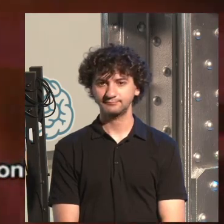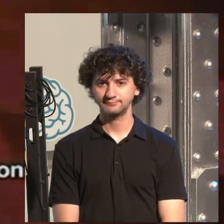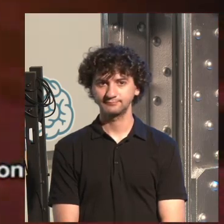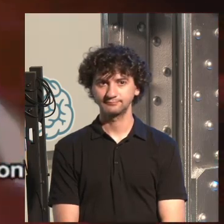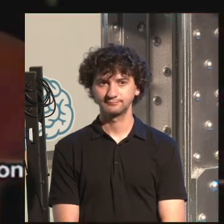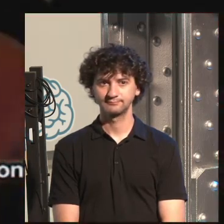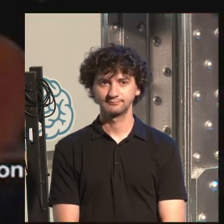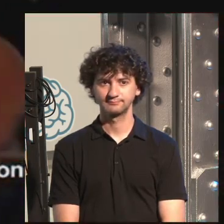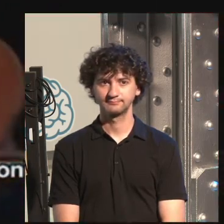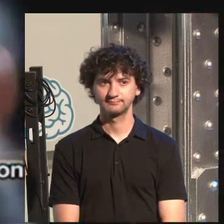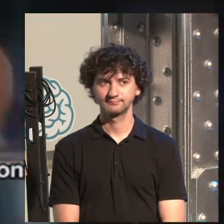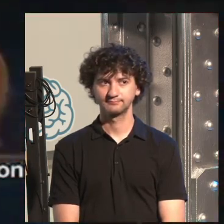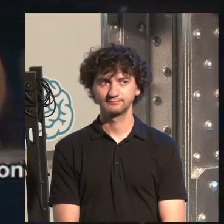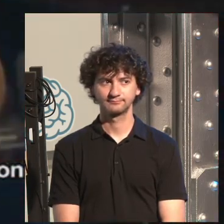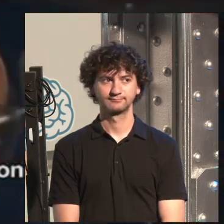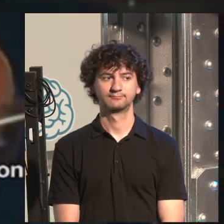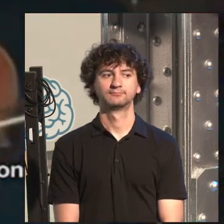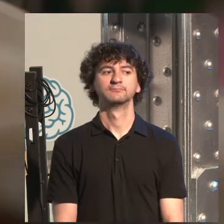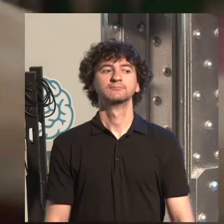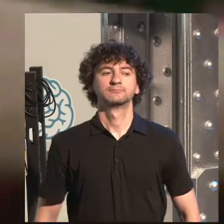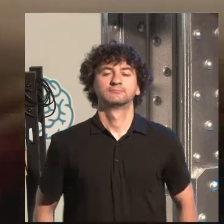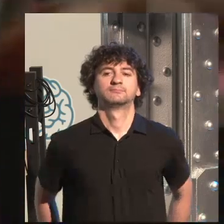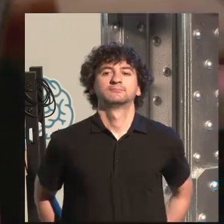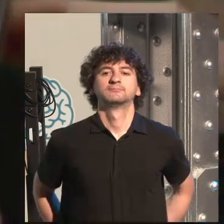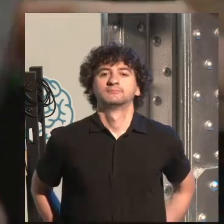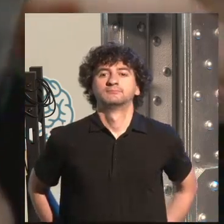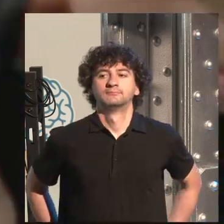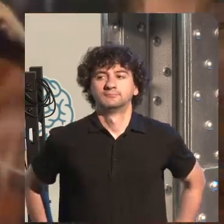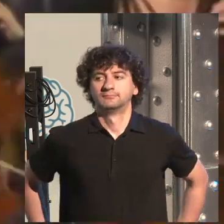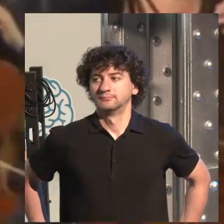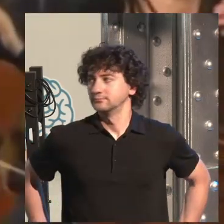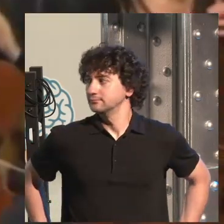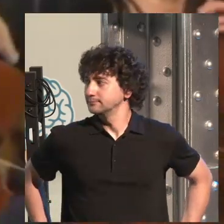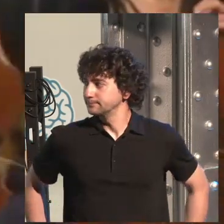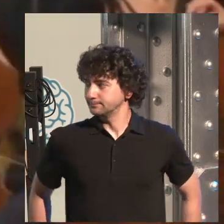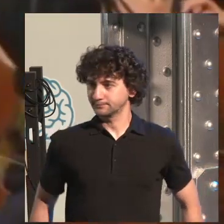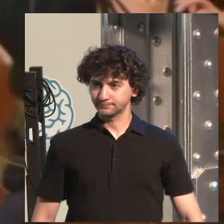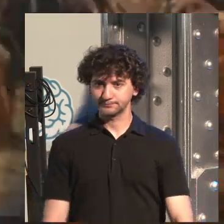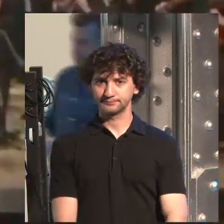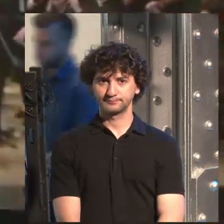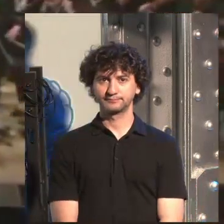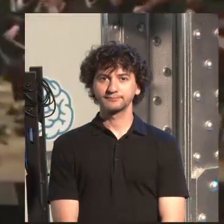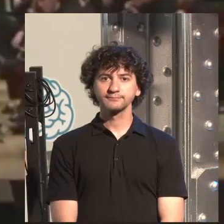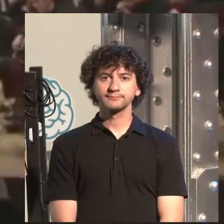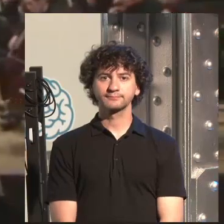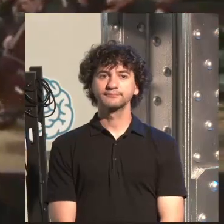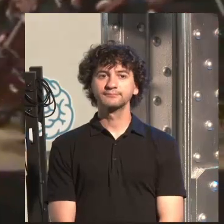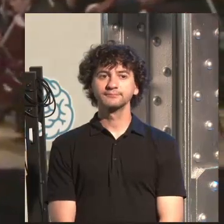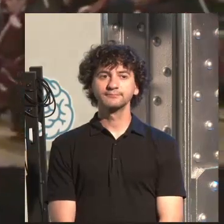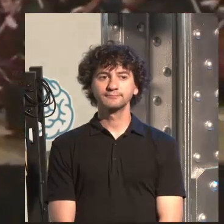sounds to snatches of music, whole orchestras play inside our heads.